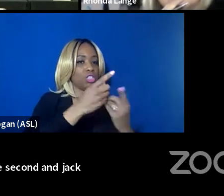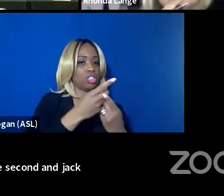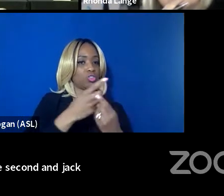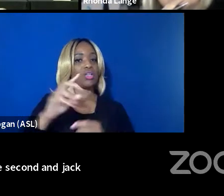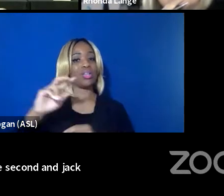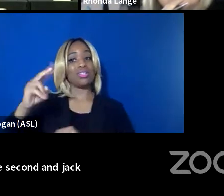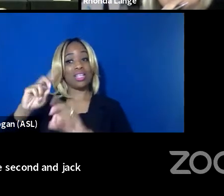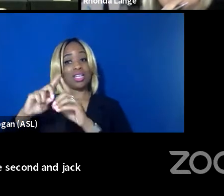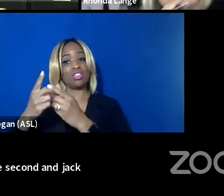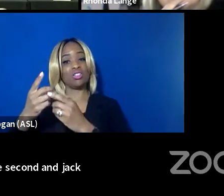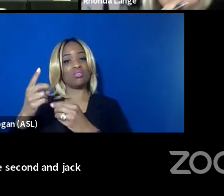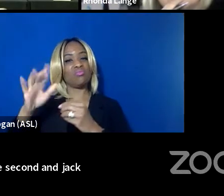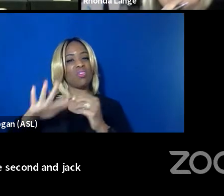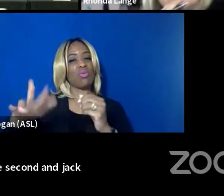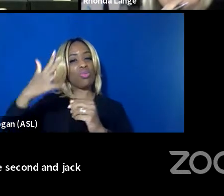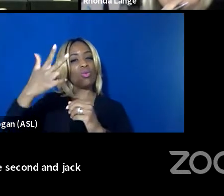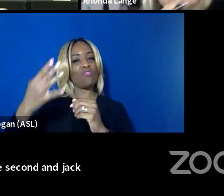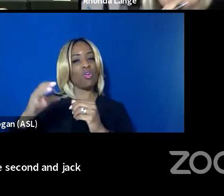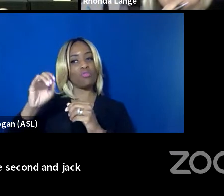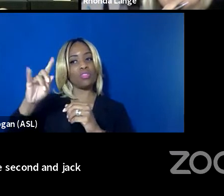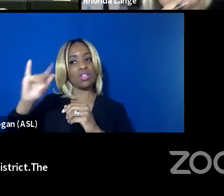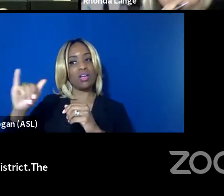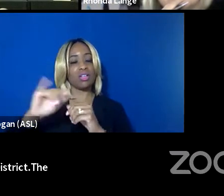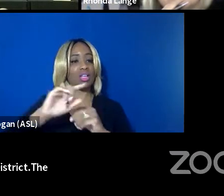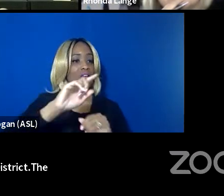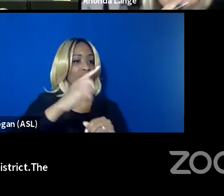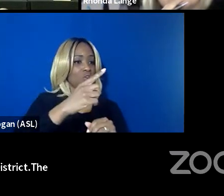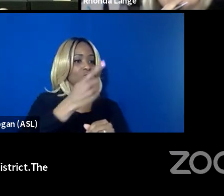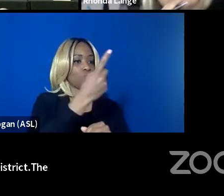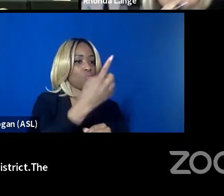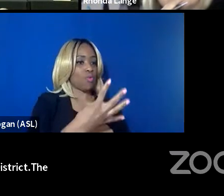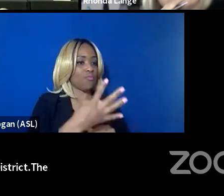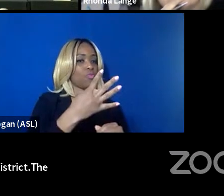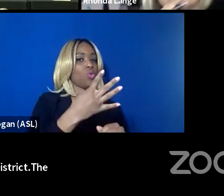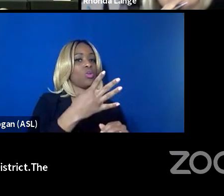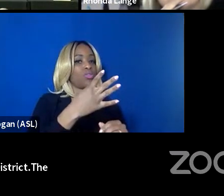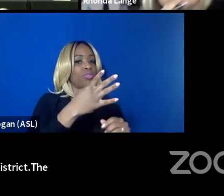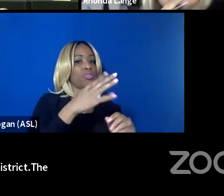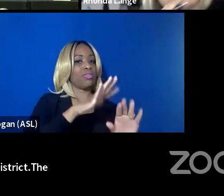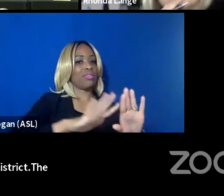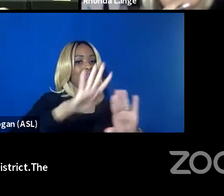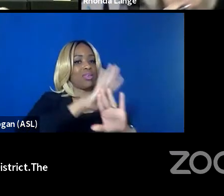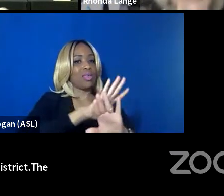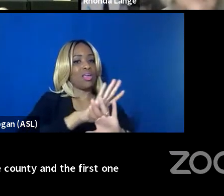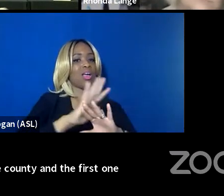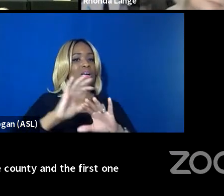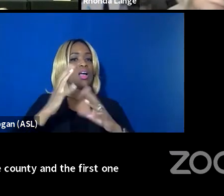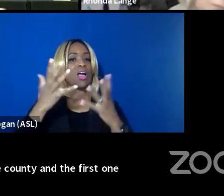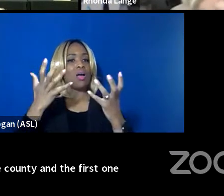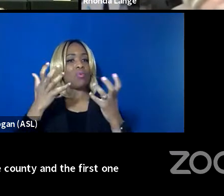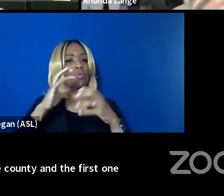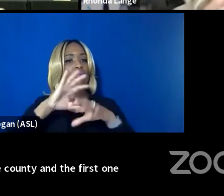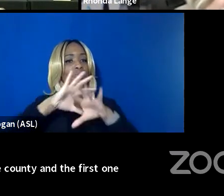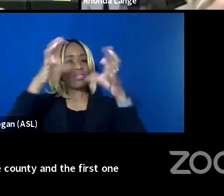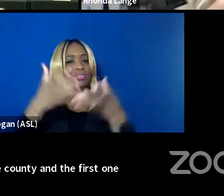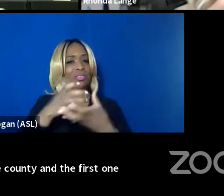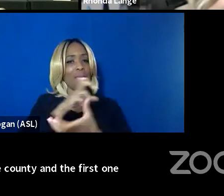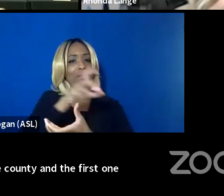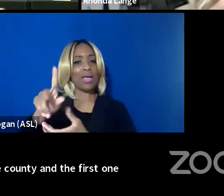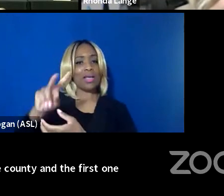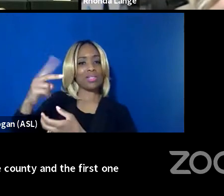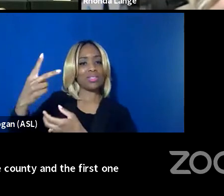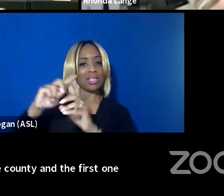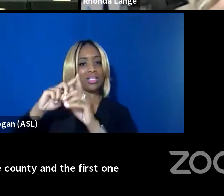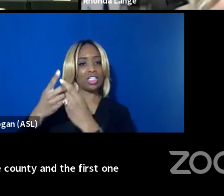approximately 3/4 of the county and the 1st 1/4. I would like to have the whole county return to the 2nd District as it